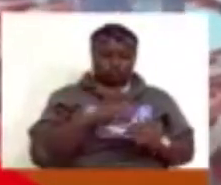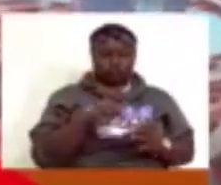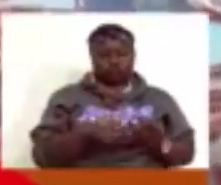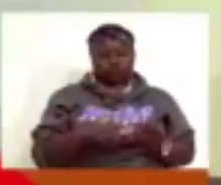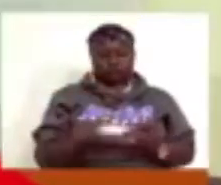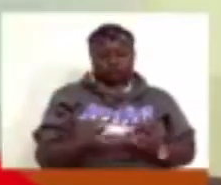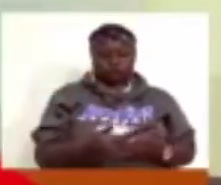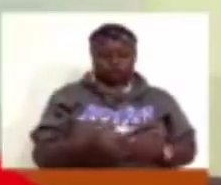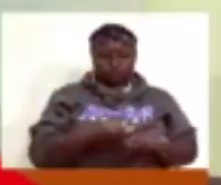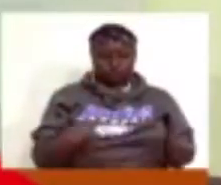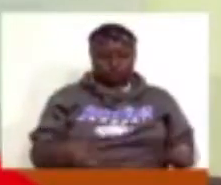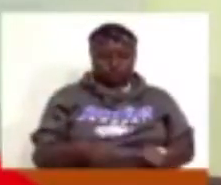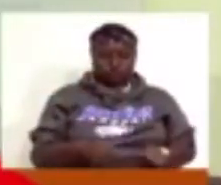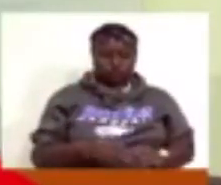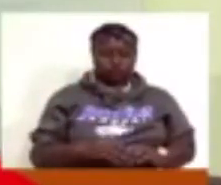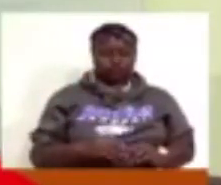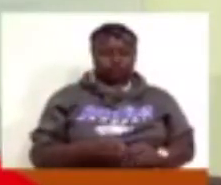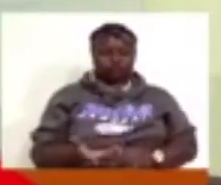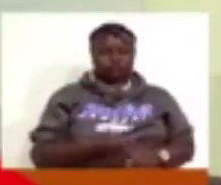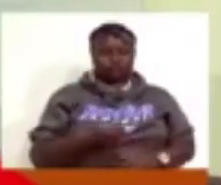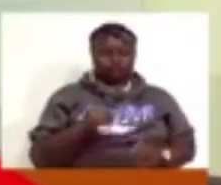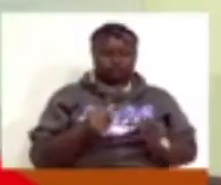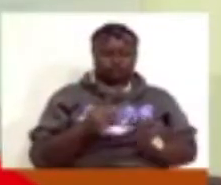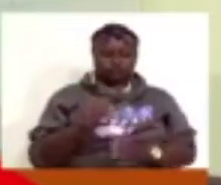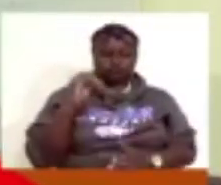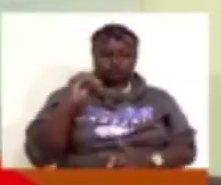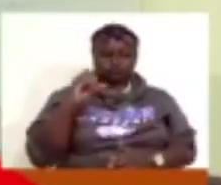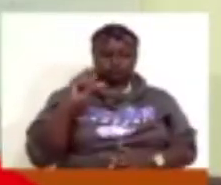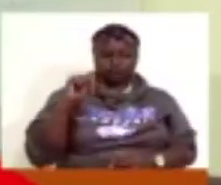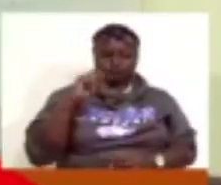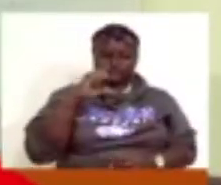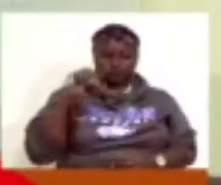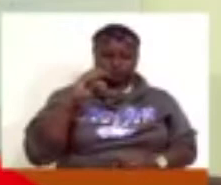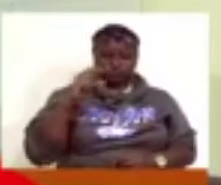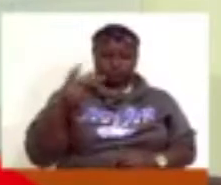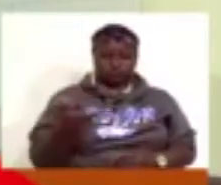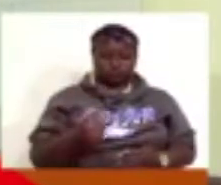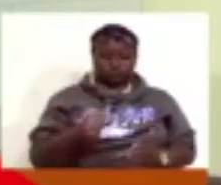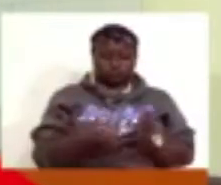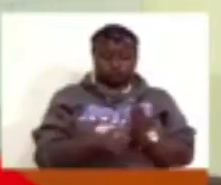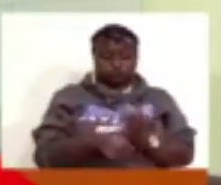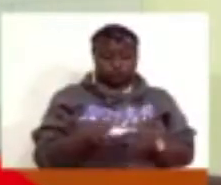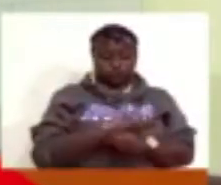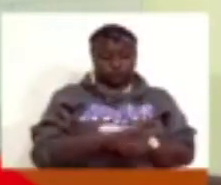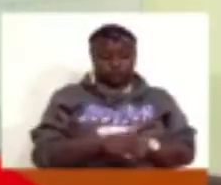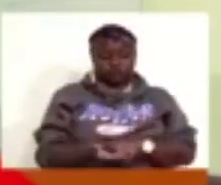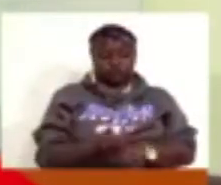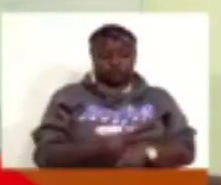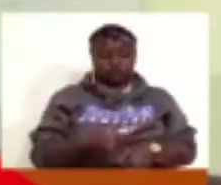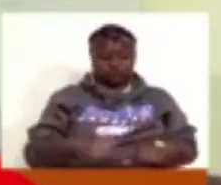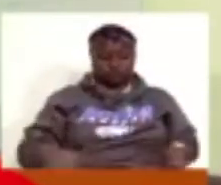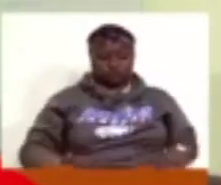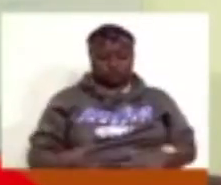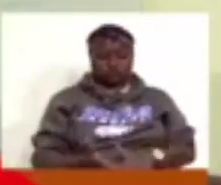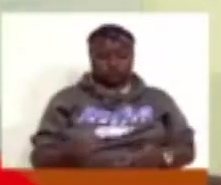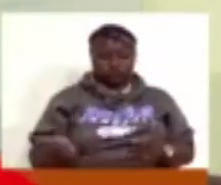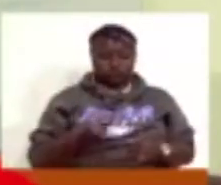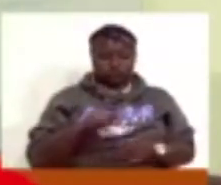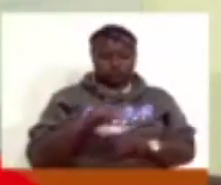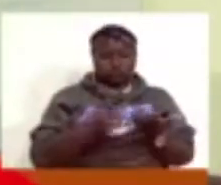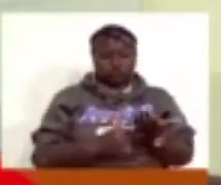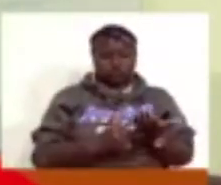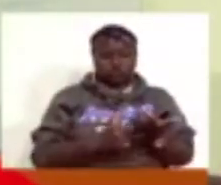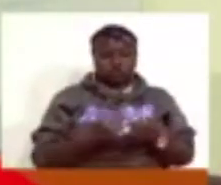ruriri ruru. And the Ogiek community have very unique challenges, including land issues, cultural issues,